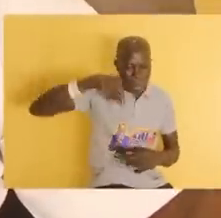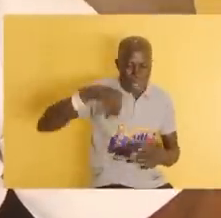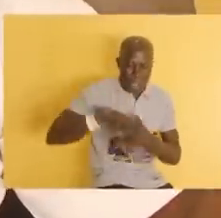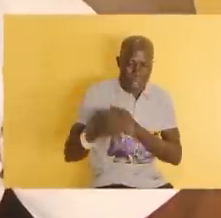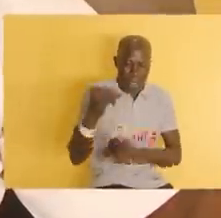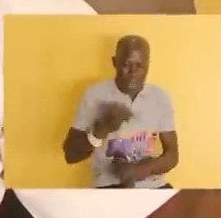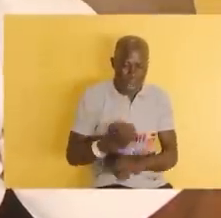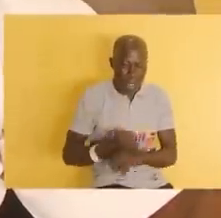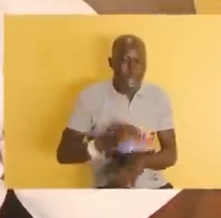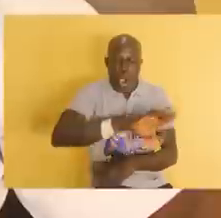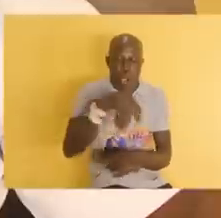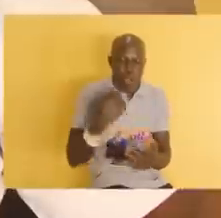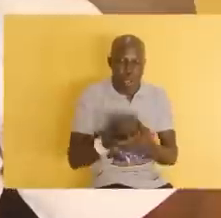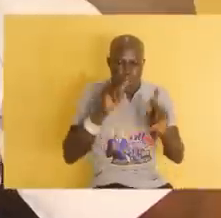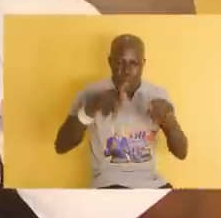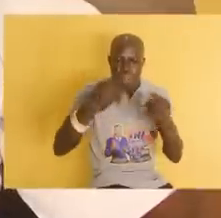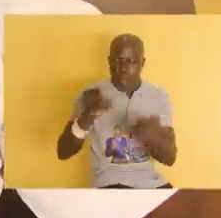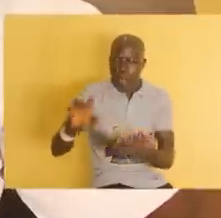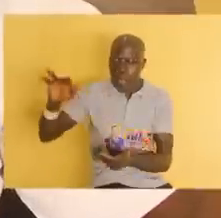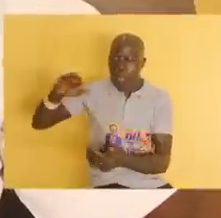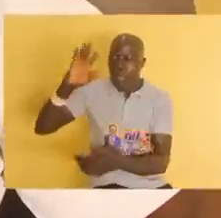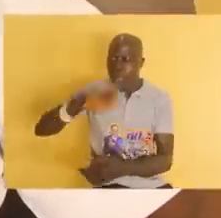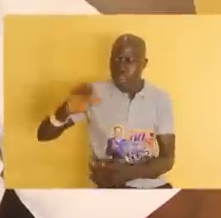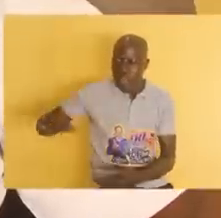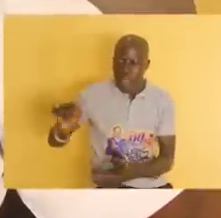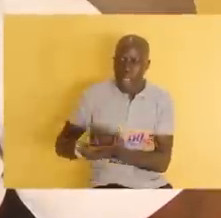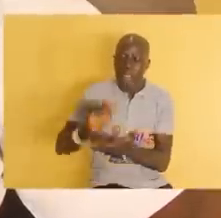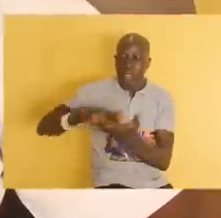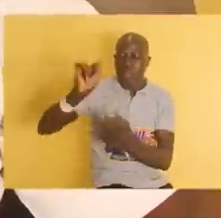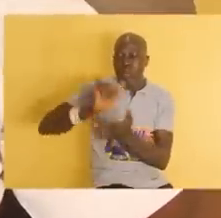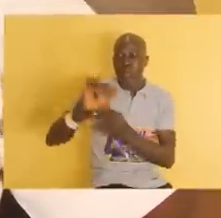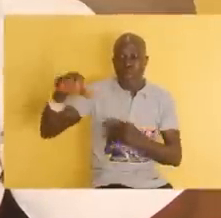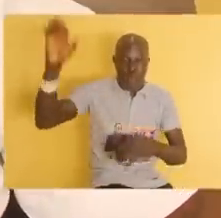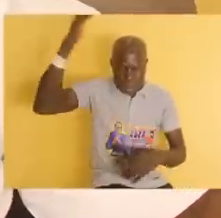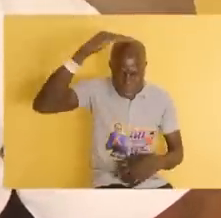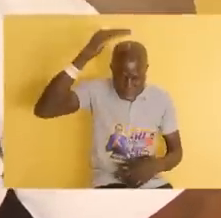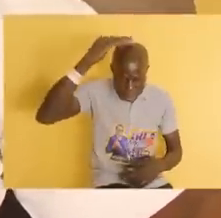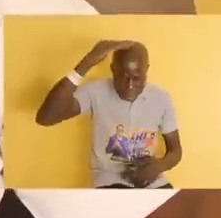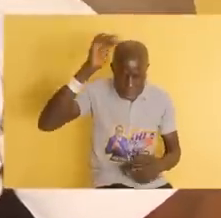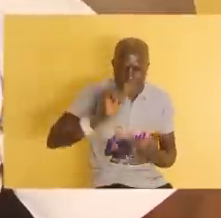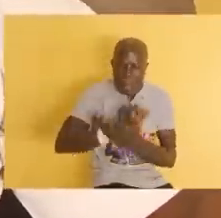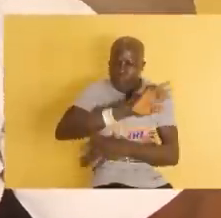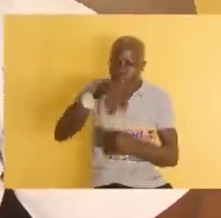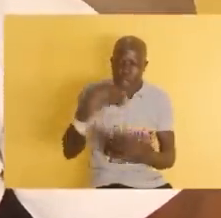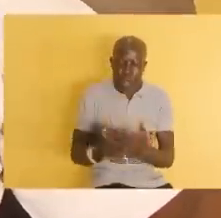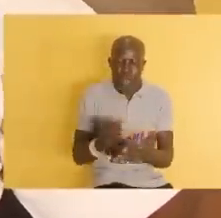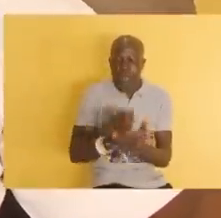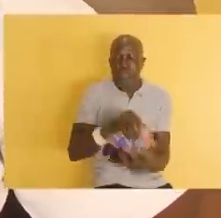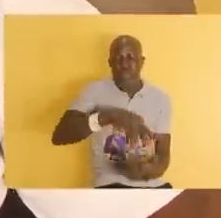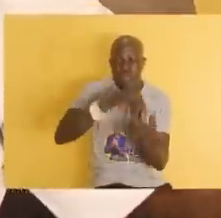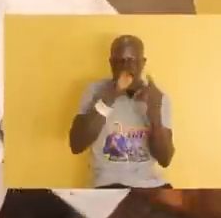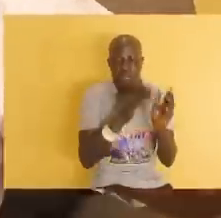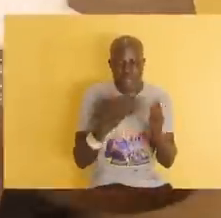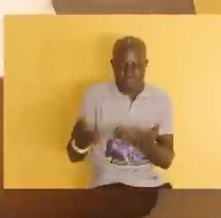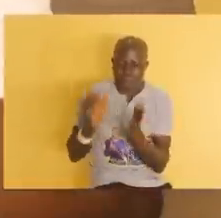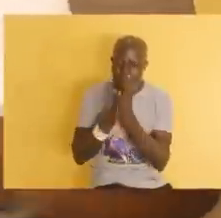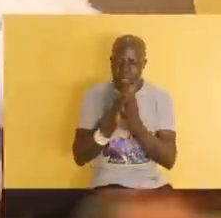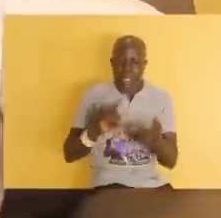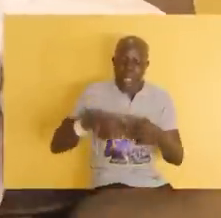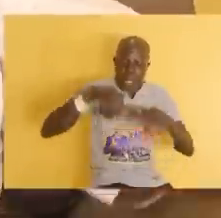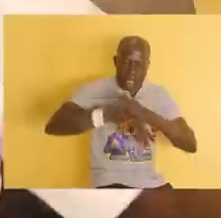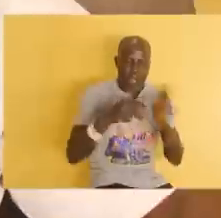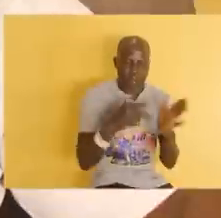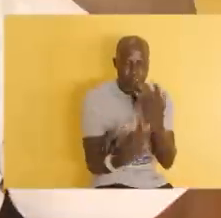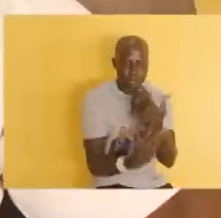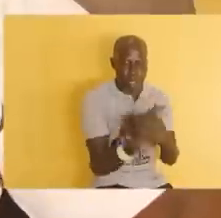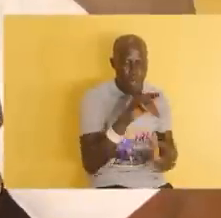in the badon eyin omo logo e godo gba oro yi you must take this off on your head awon akanse agbara there's no special prayer we have a